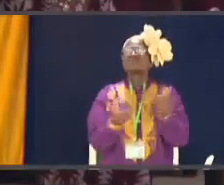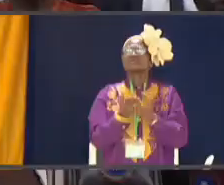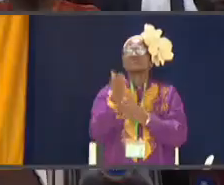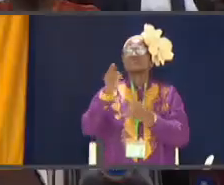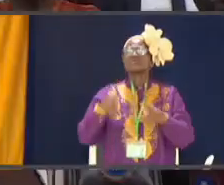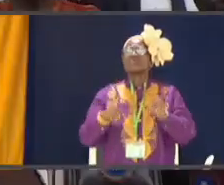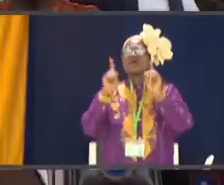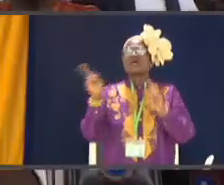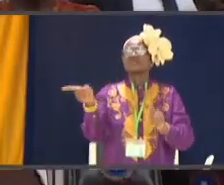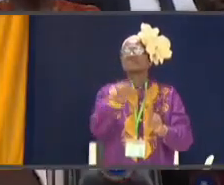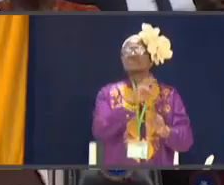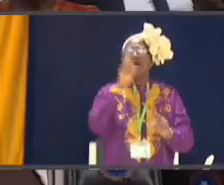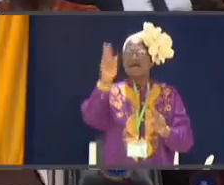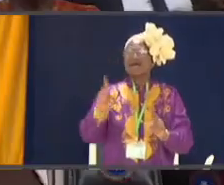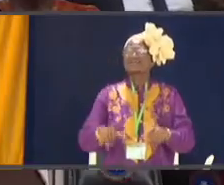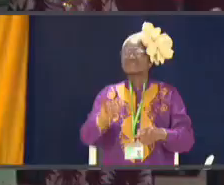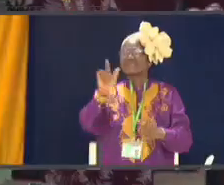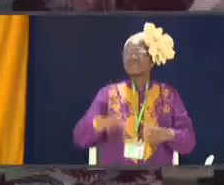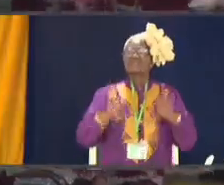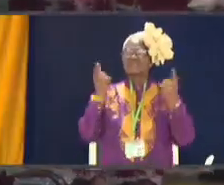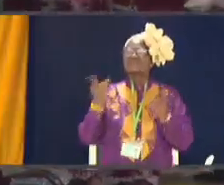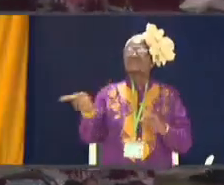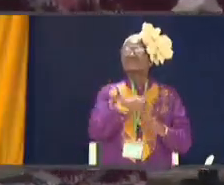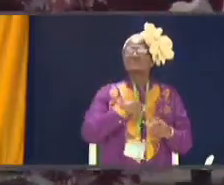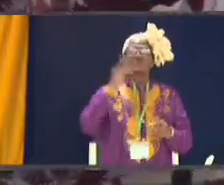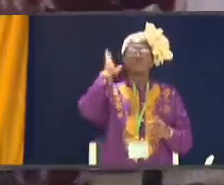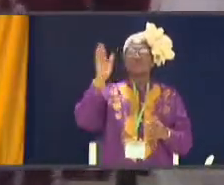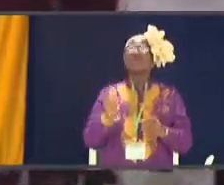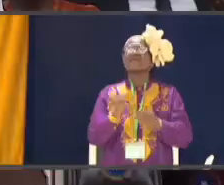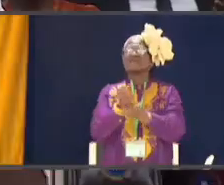While you are sleeping, you will receive breakthroughs.